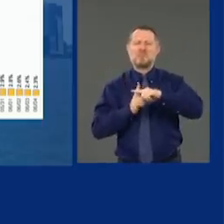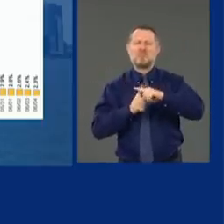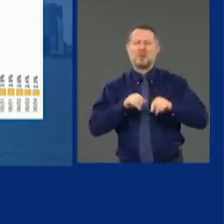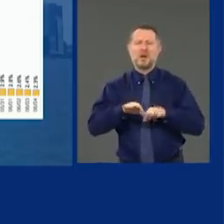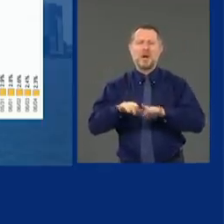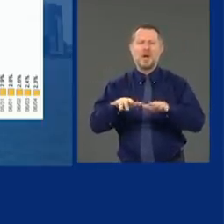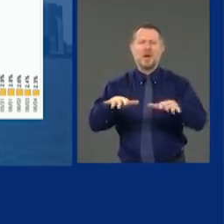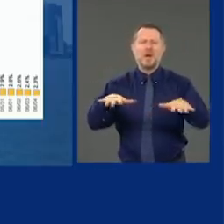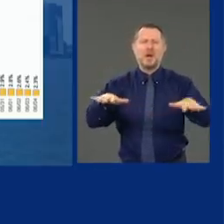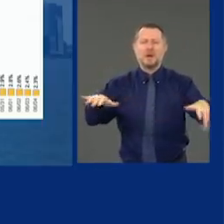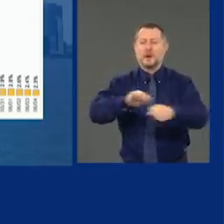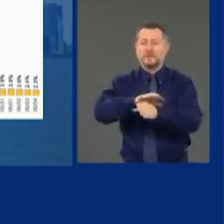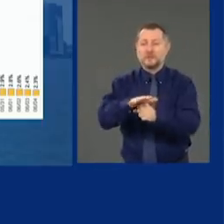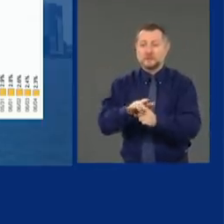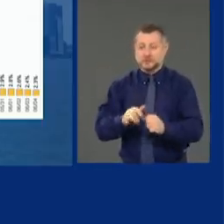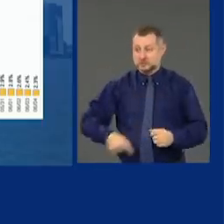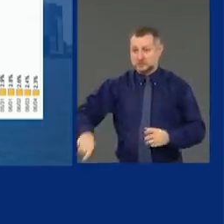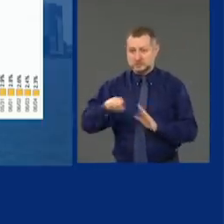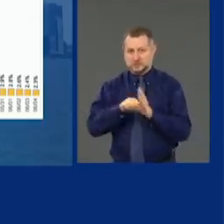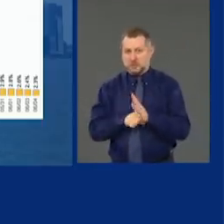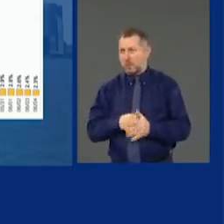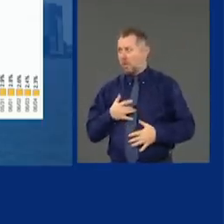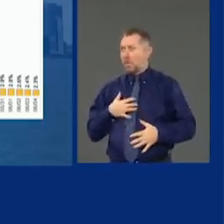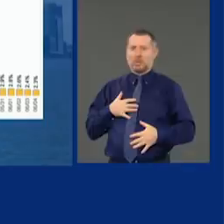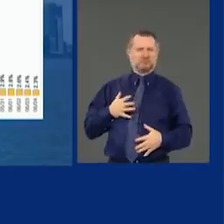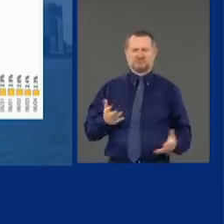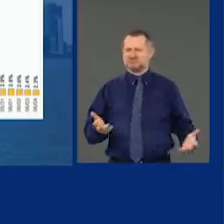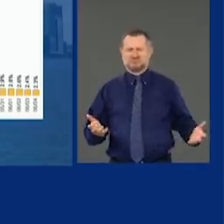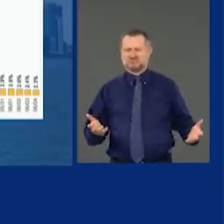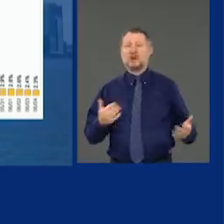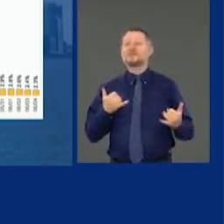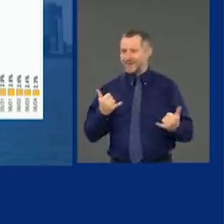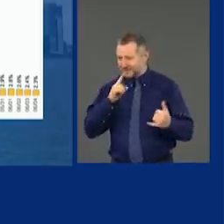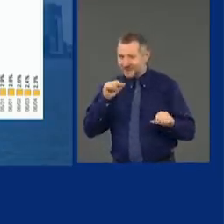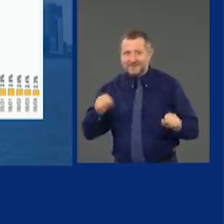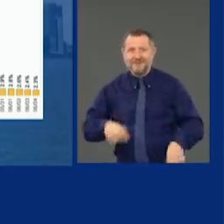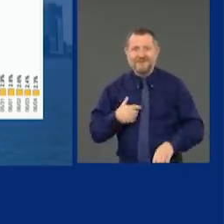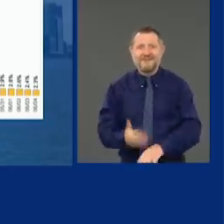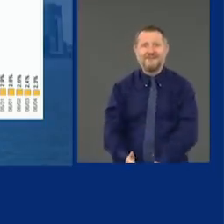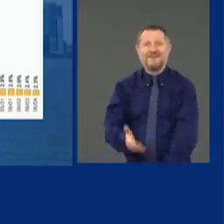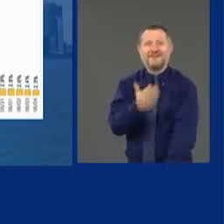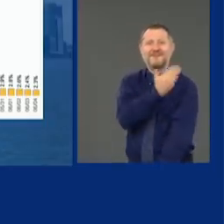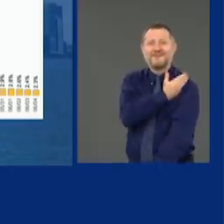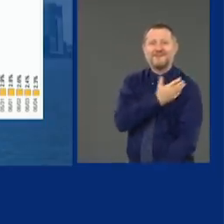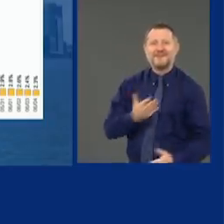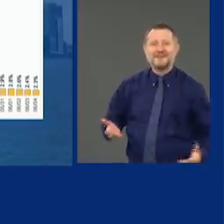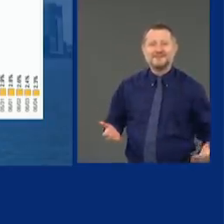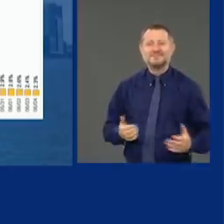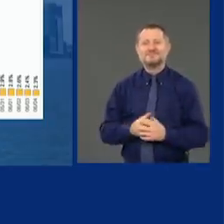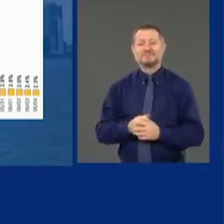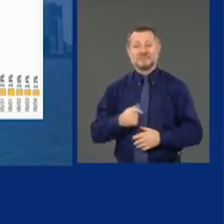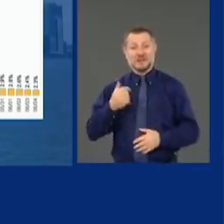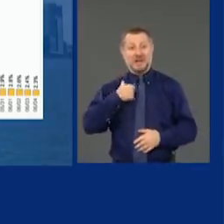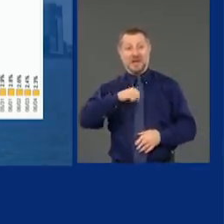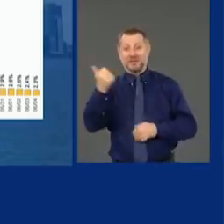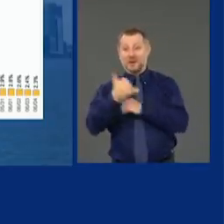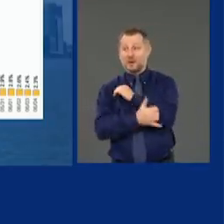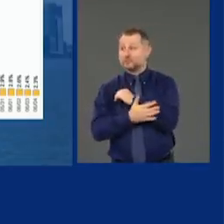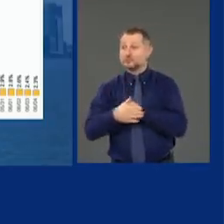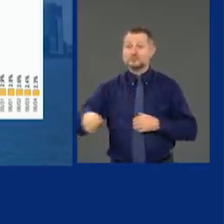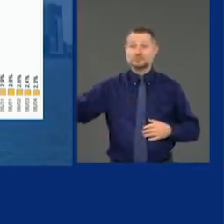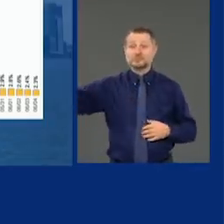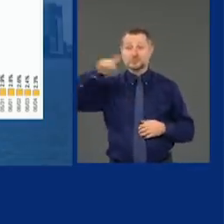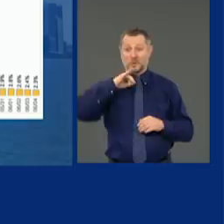gone from where we were to where we are. You'd be hard-pressed to find a country that went from where